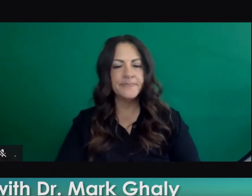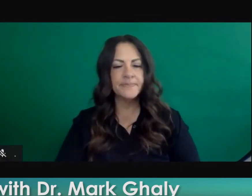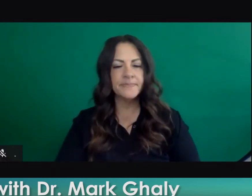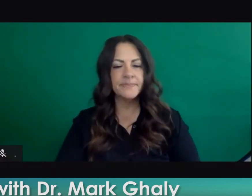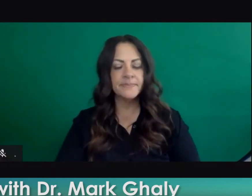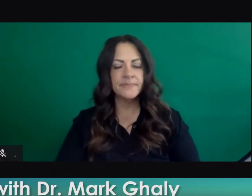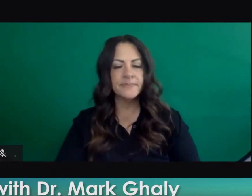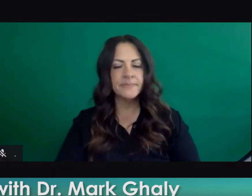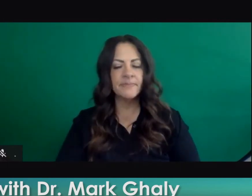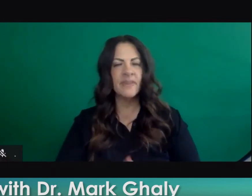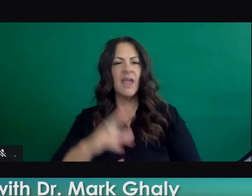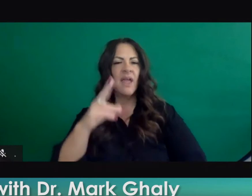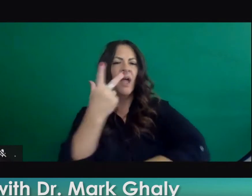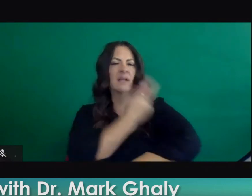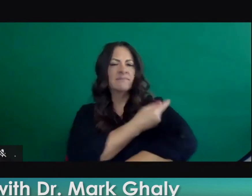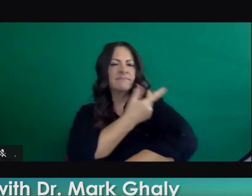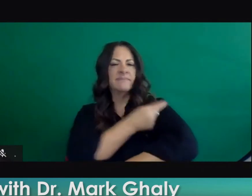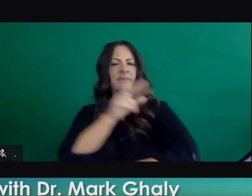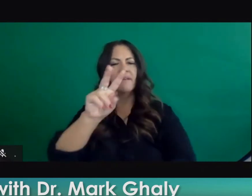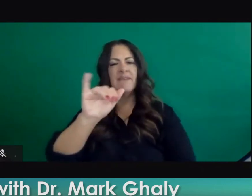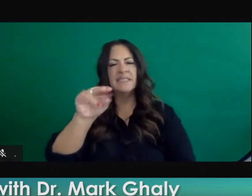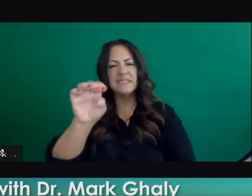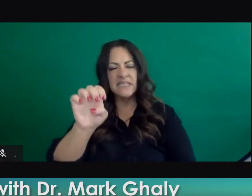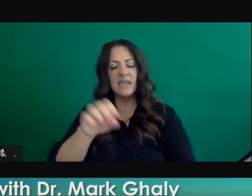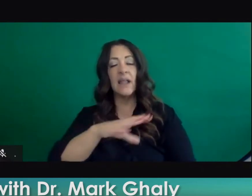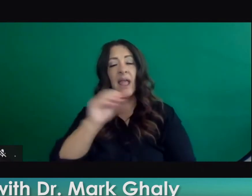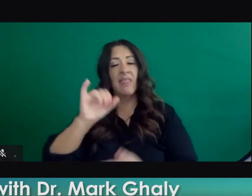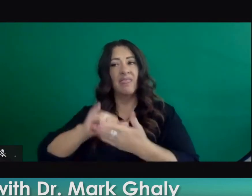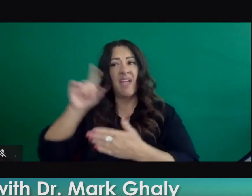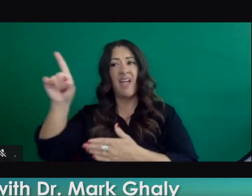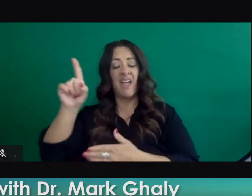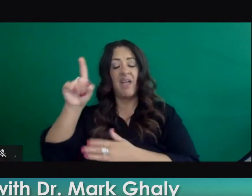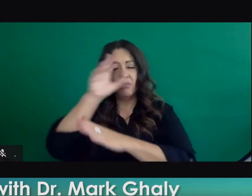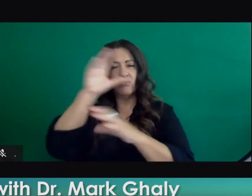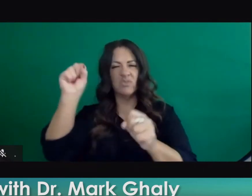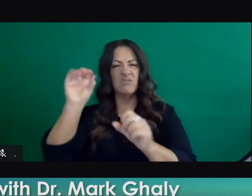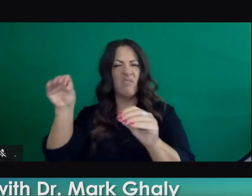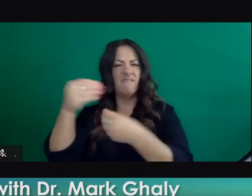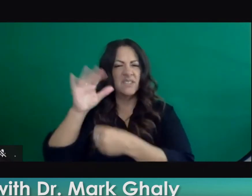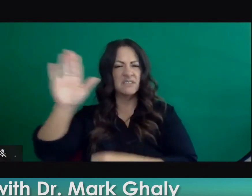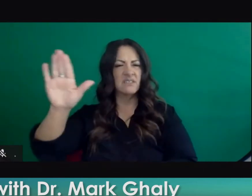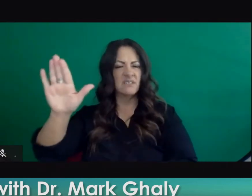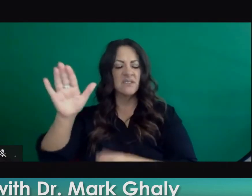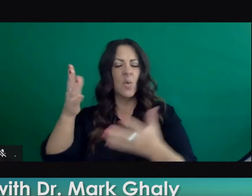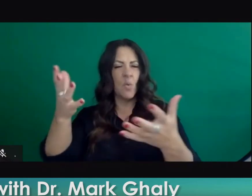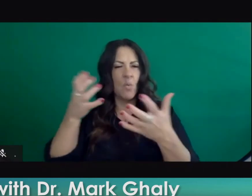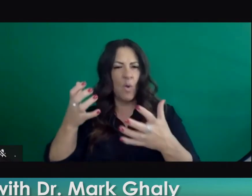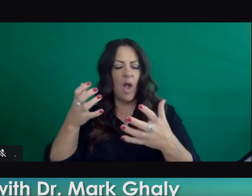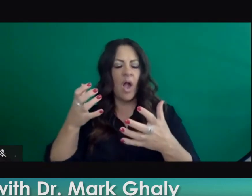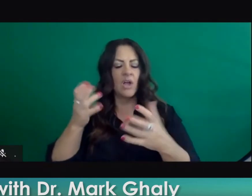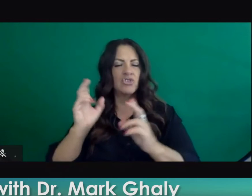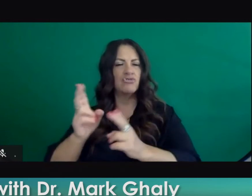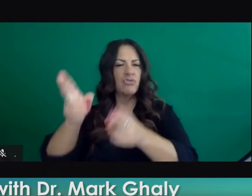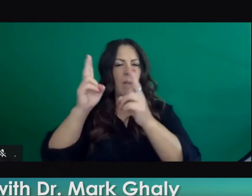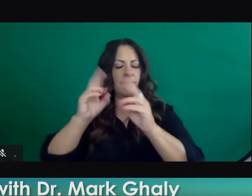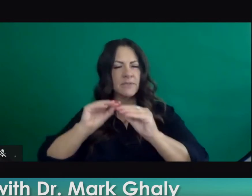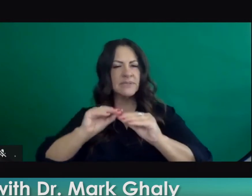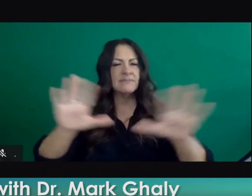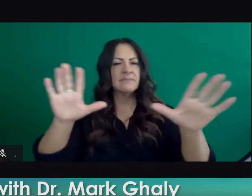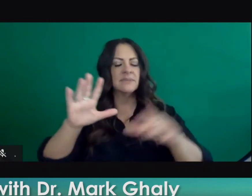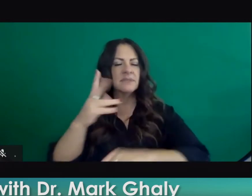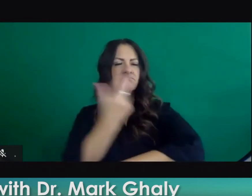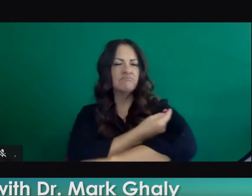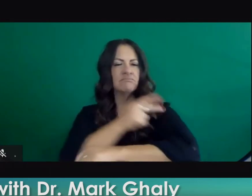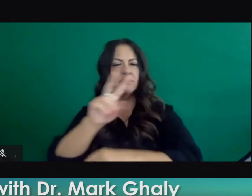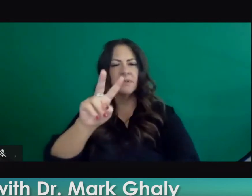vaccines and the push by the White House to get the vaccine into circulation, even probably